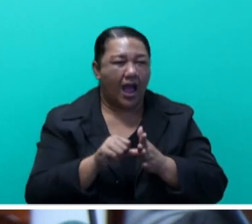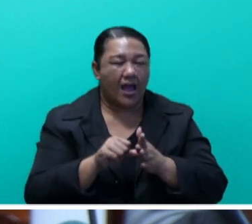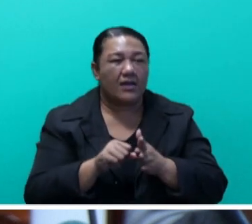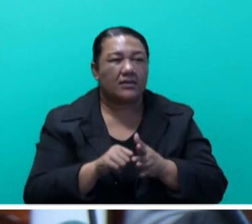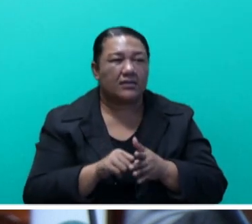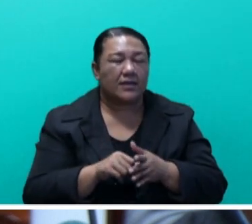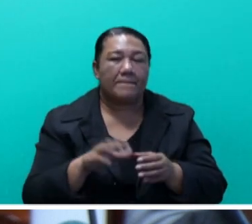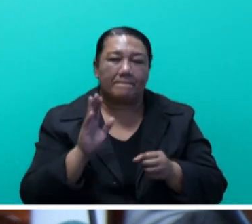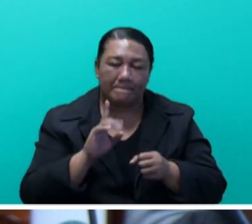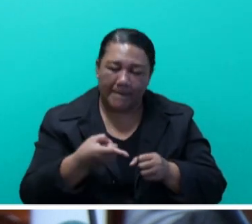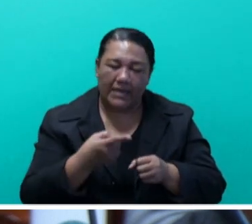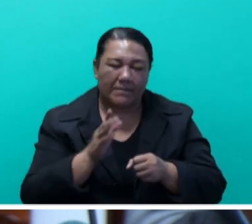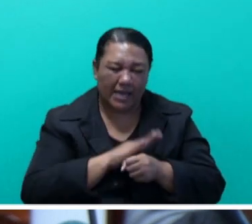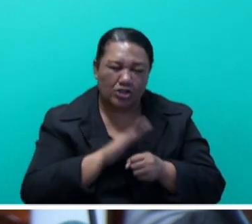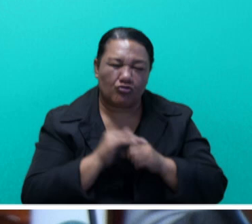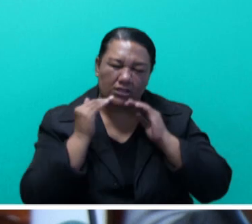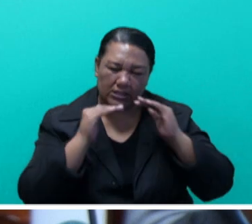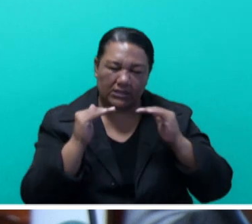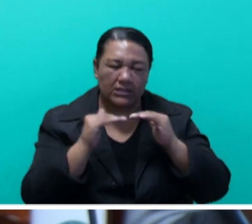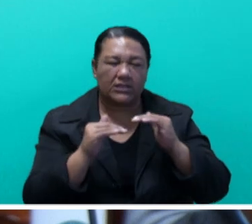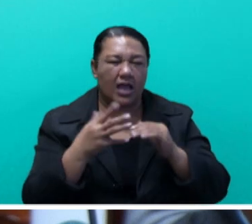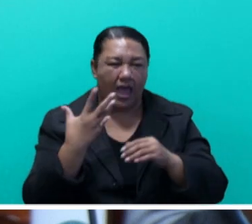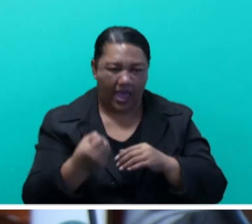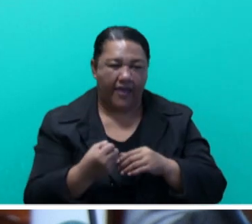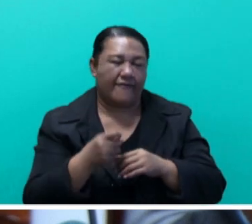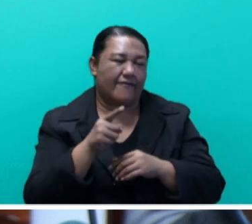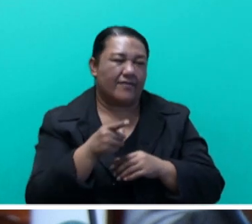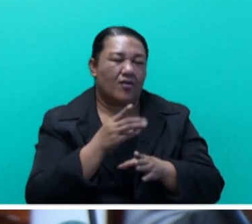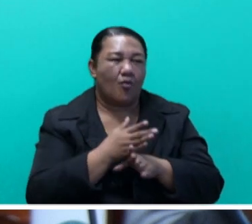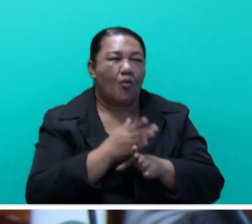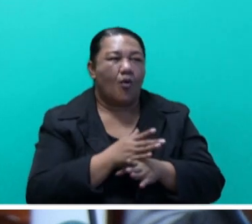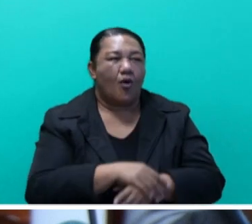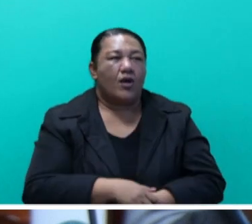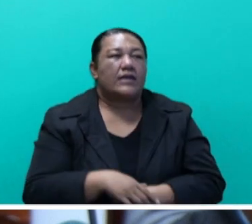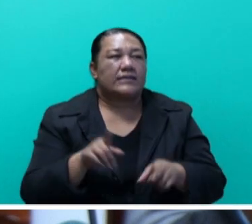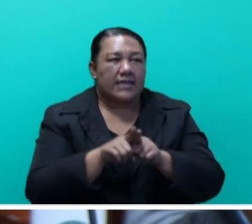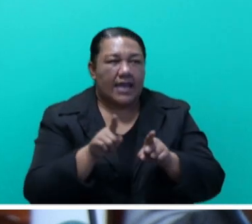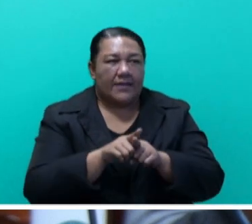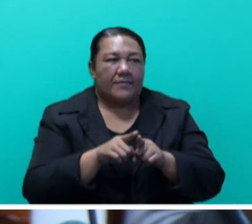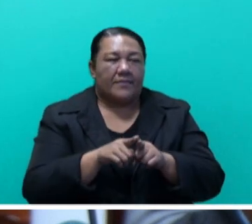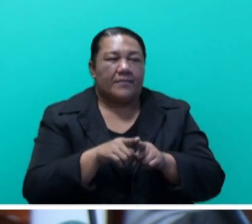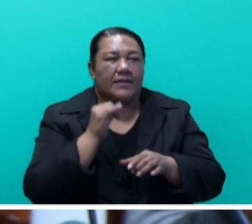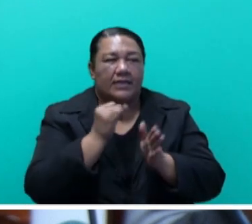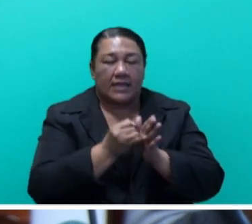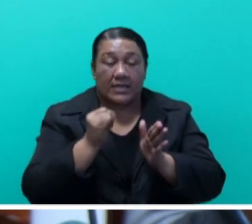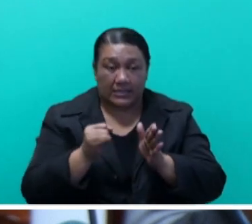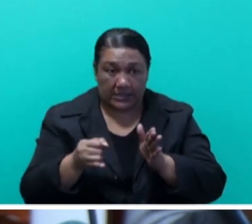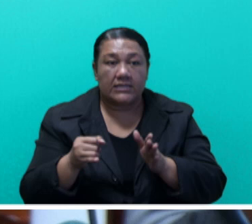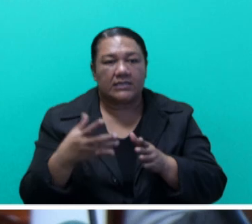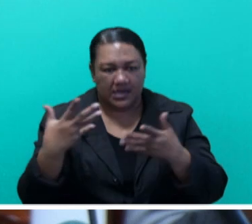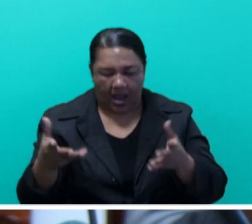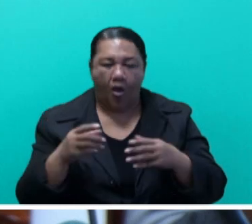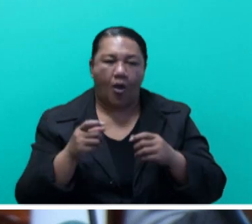work. Mr. Speaker, sir, redeployment in the same industry is now also possible,